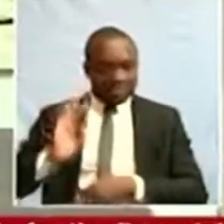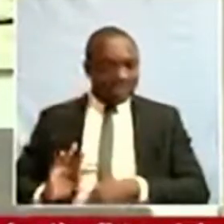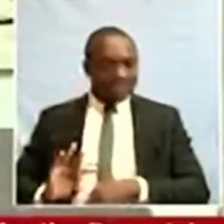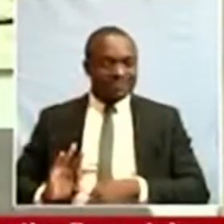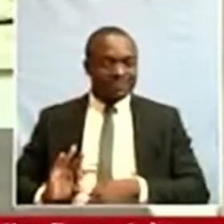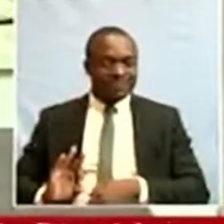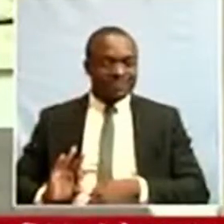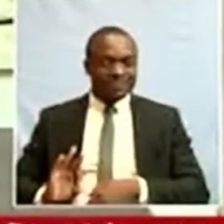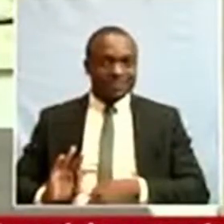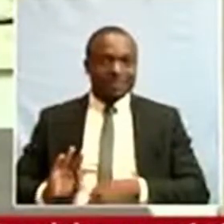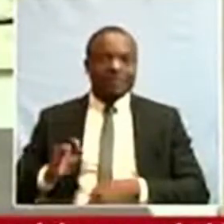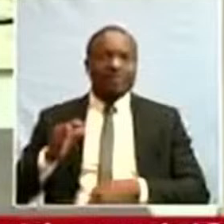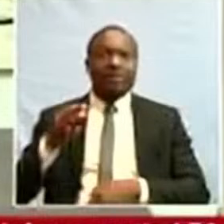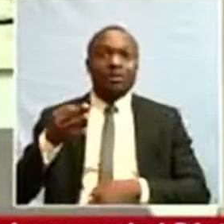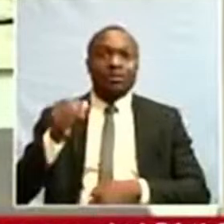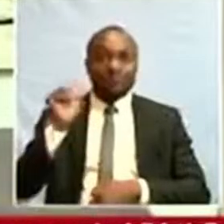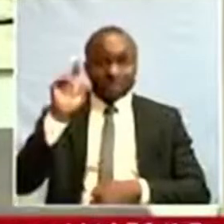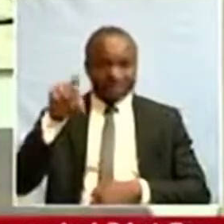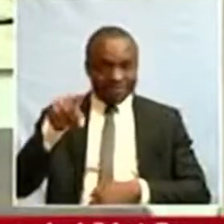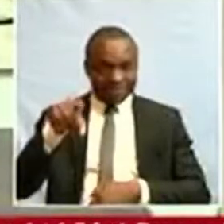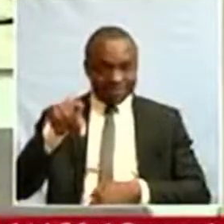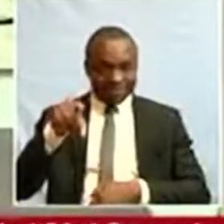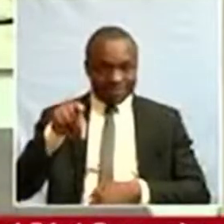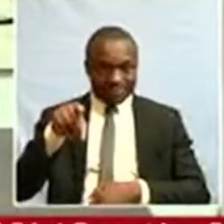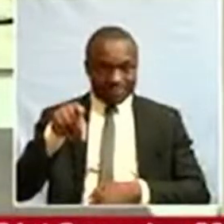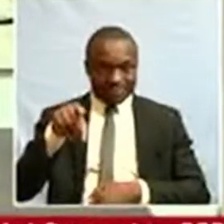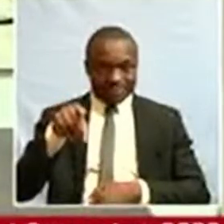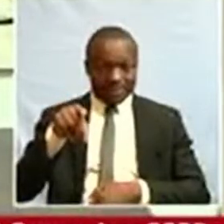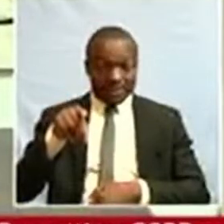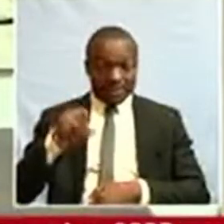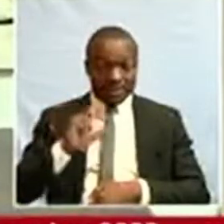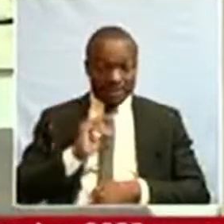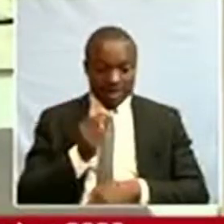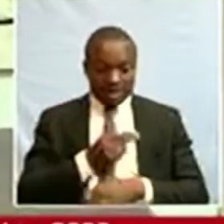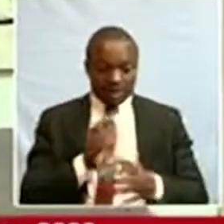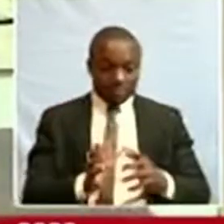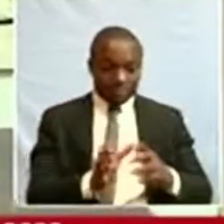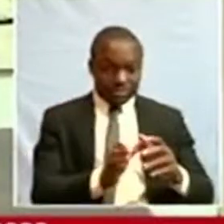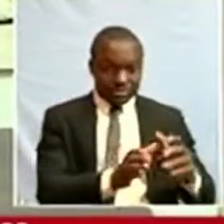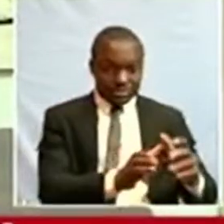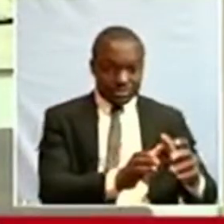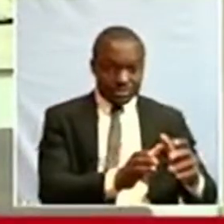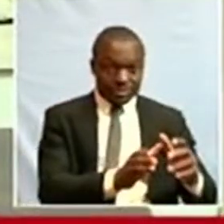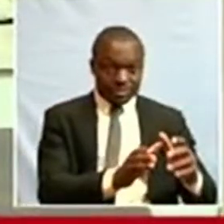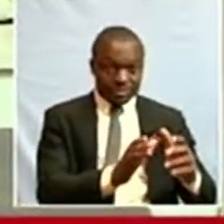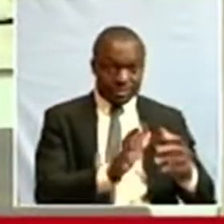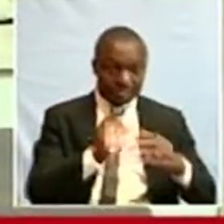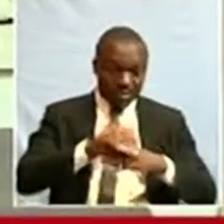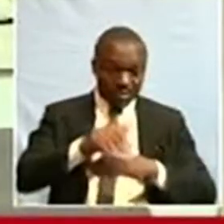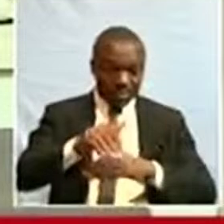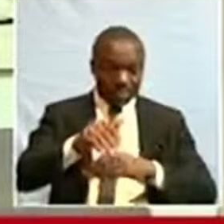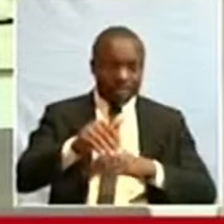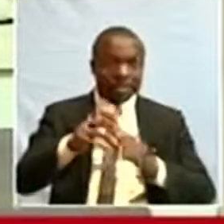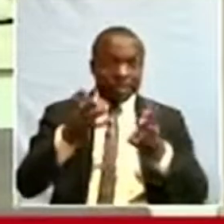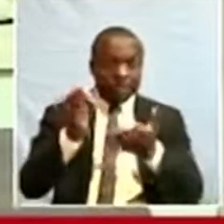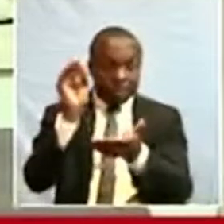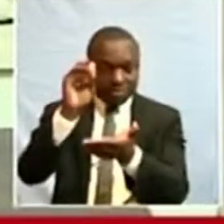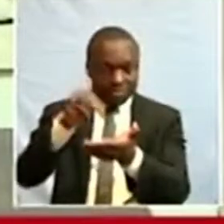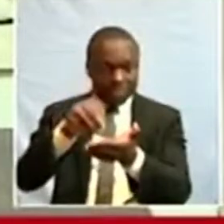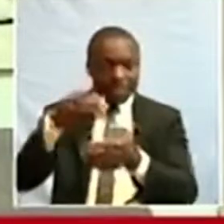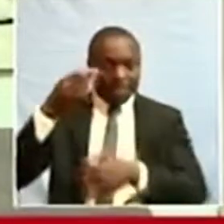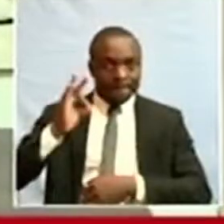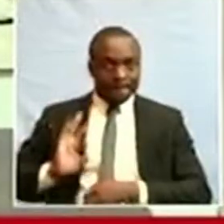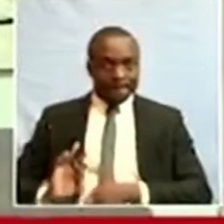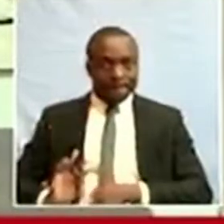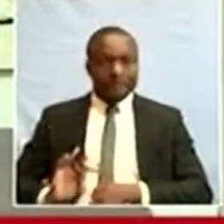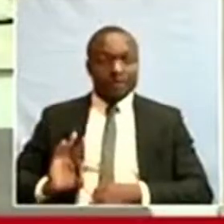This is how the system helps. Similarly, on our side, after we have registered and we want to onboard beneficiaries